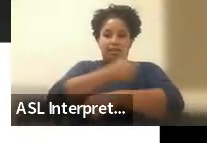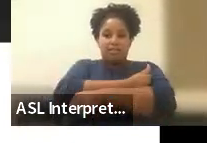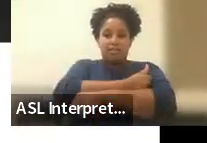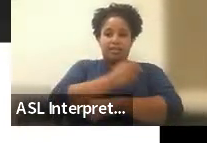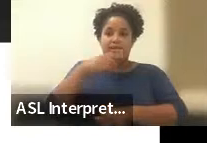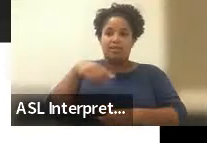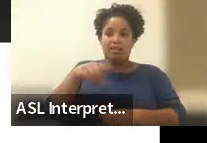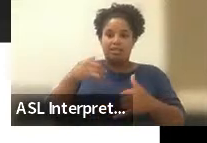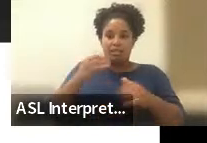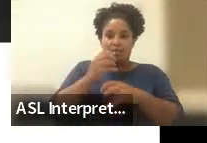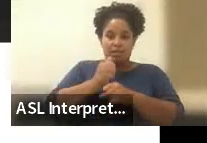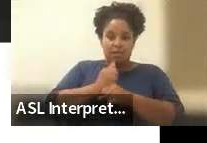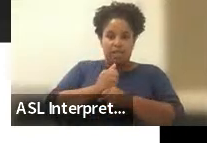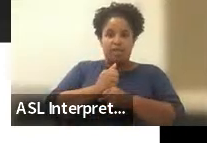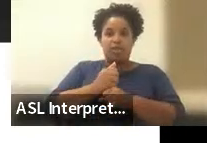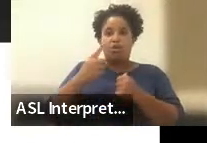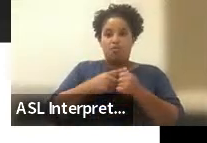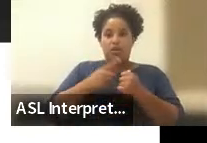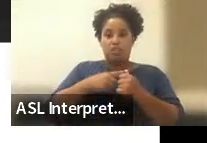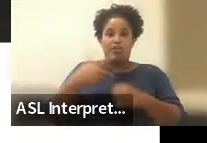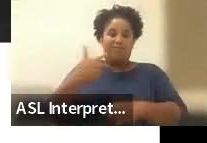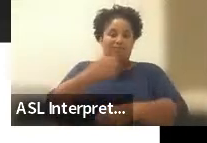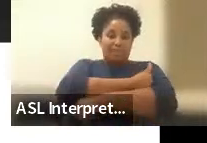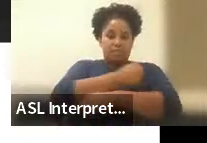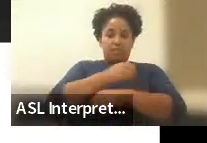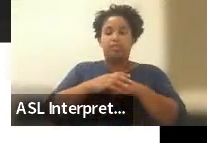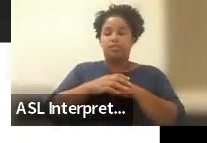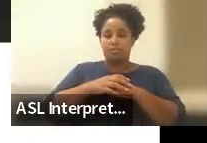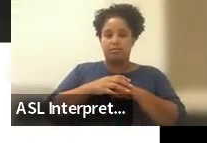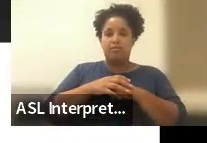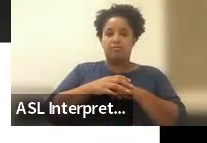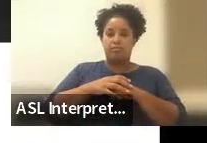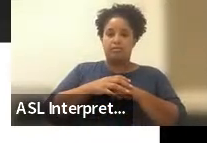would still get the original vaccine.